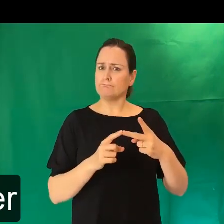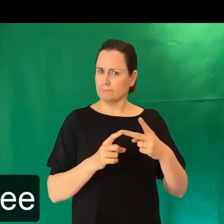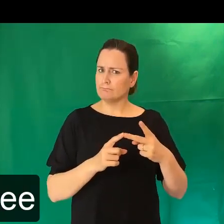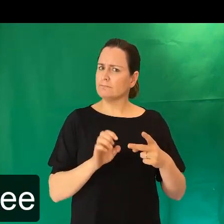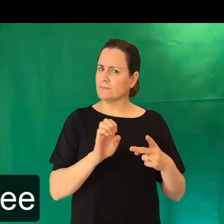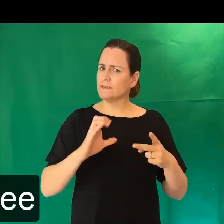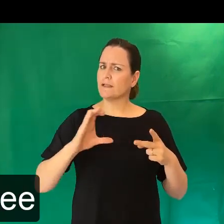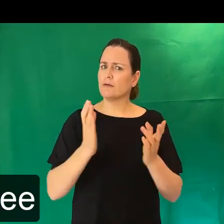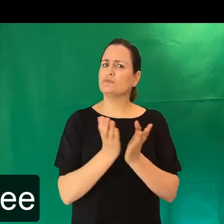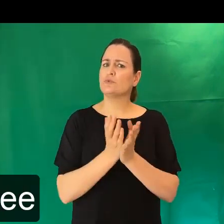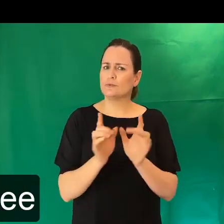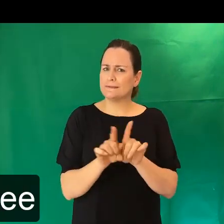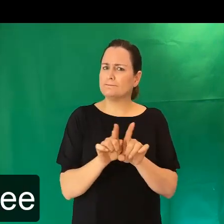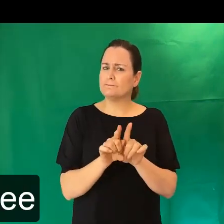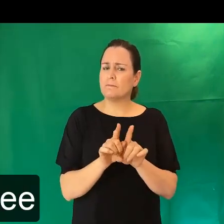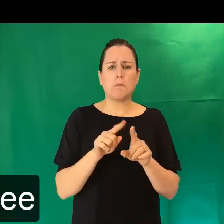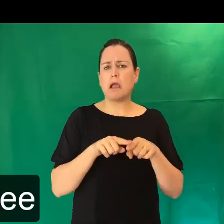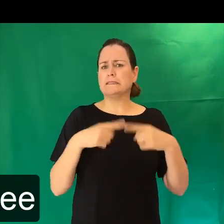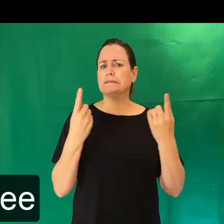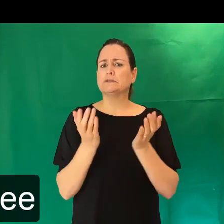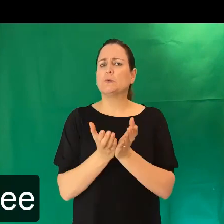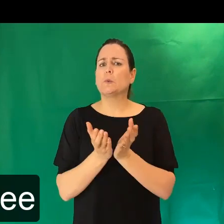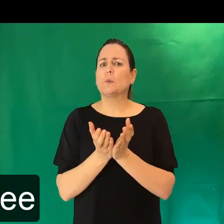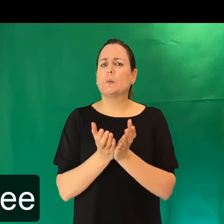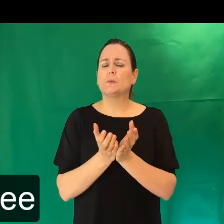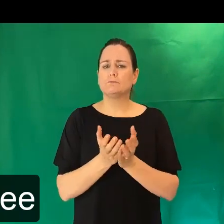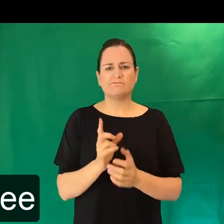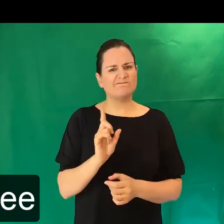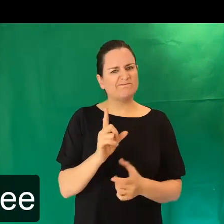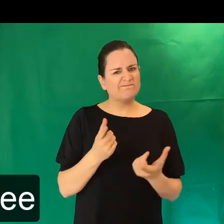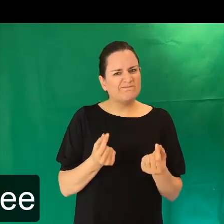Here's another Eastern Cape school.